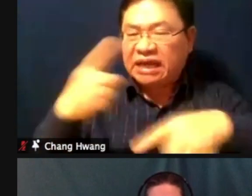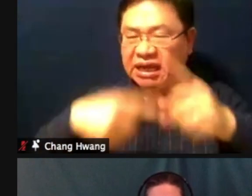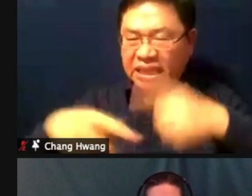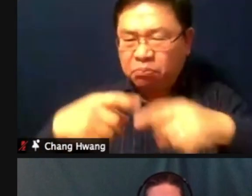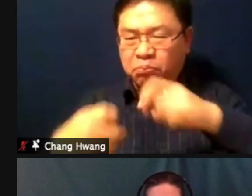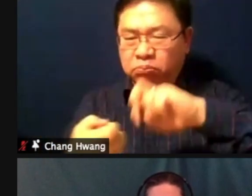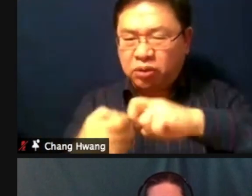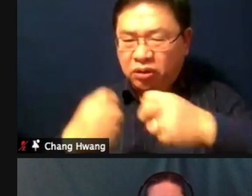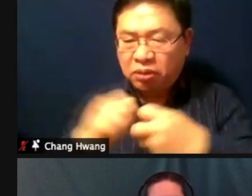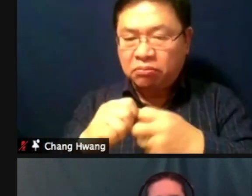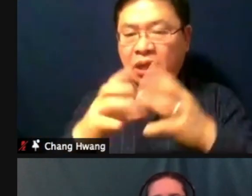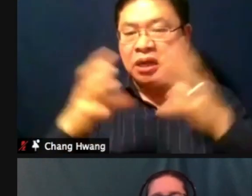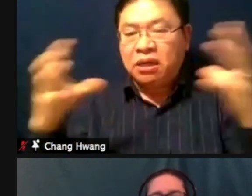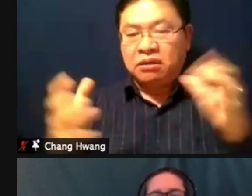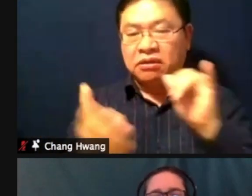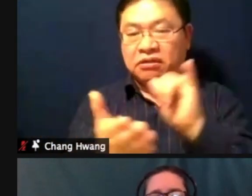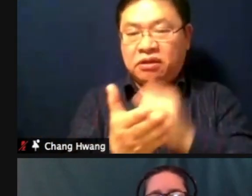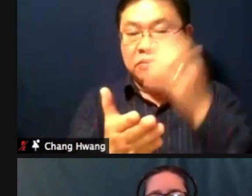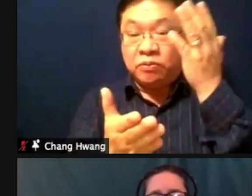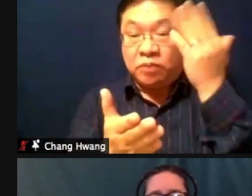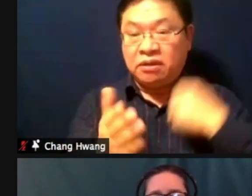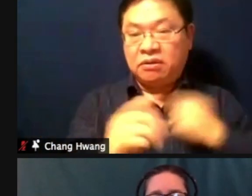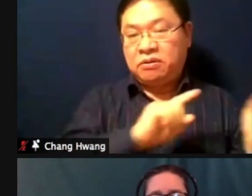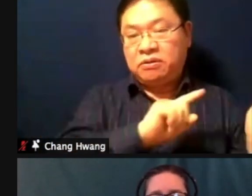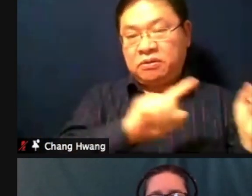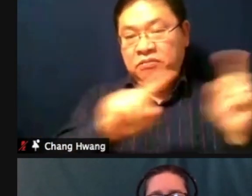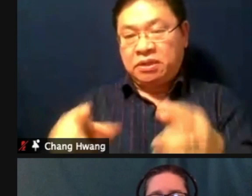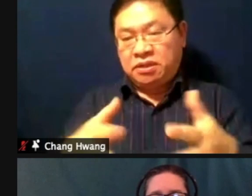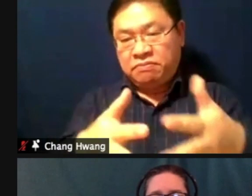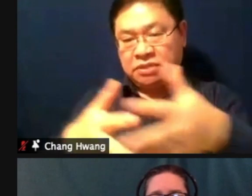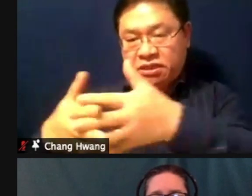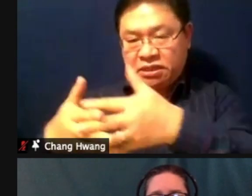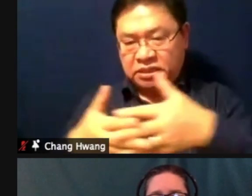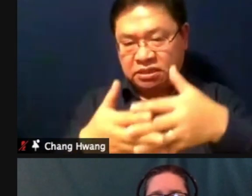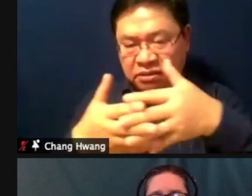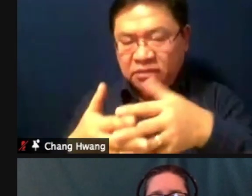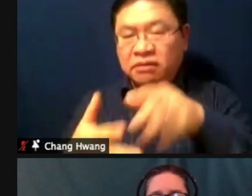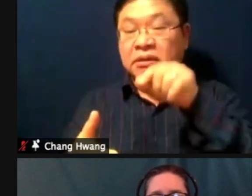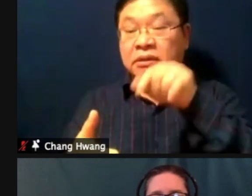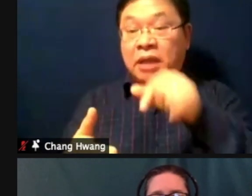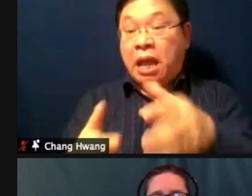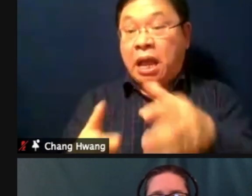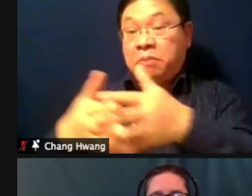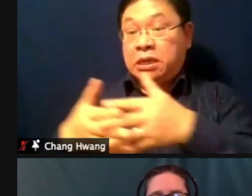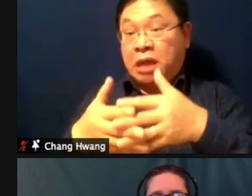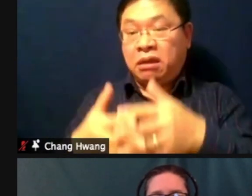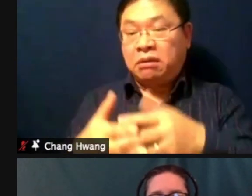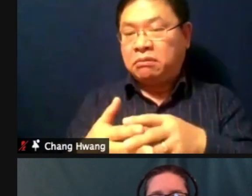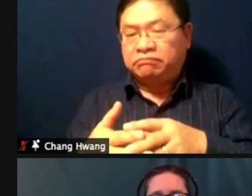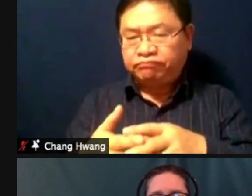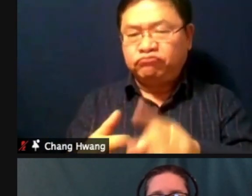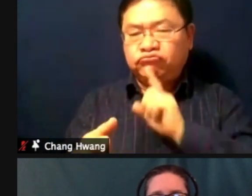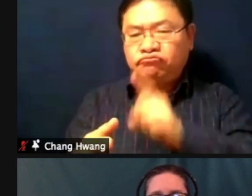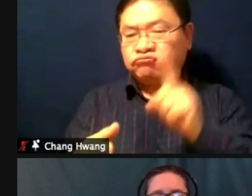particularly because there have been a lot of problems with education as a whole, and I wanted to make sure to come to America